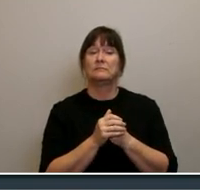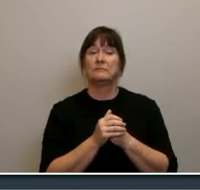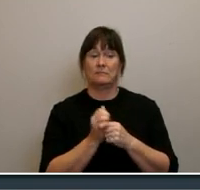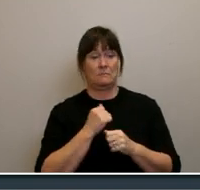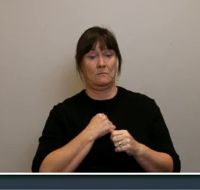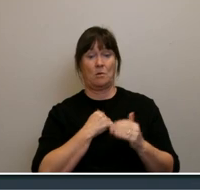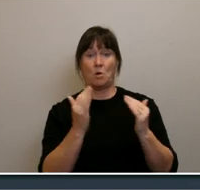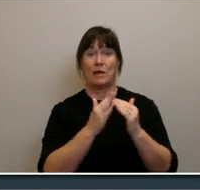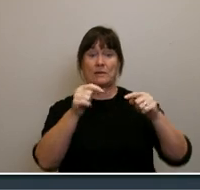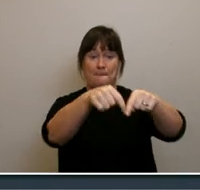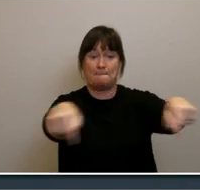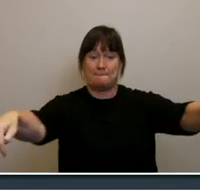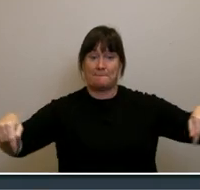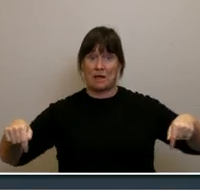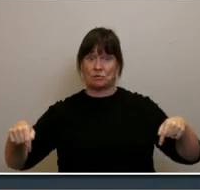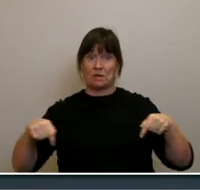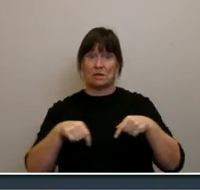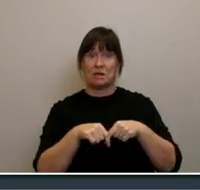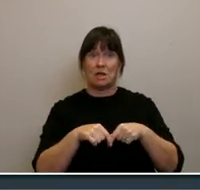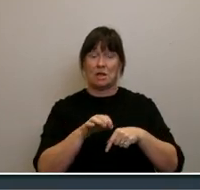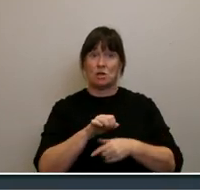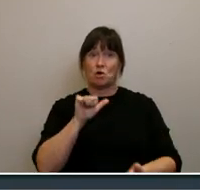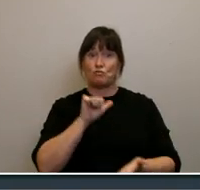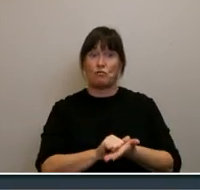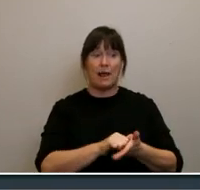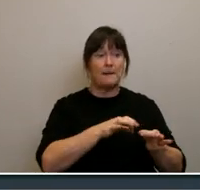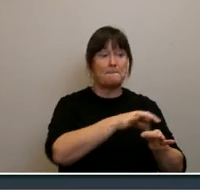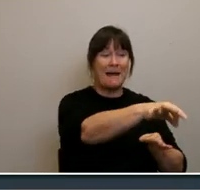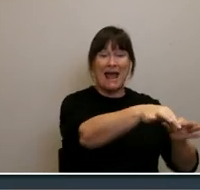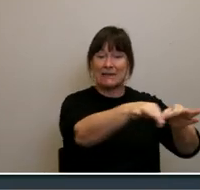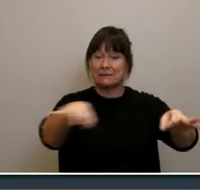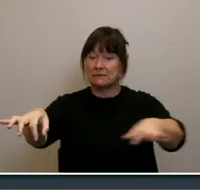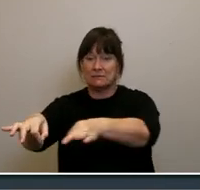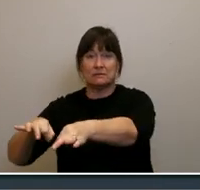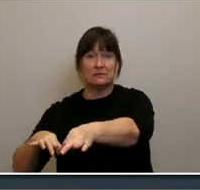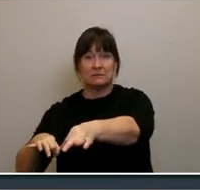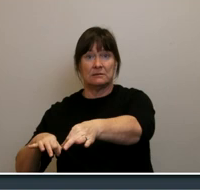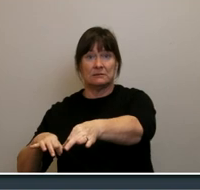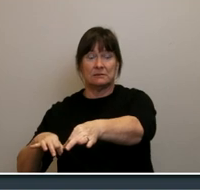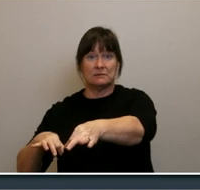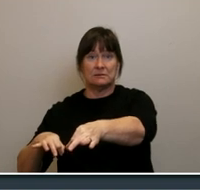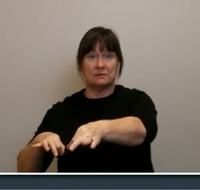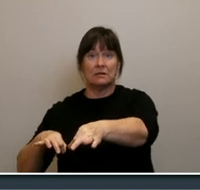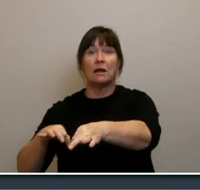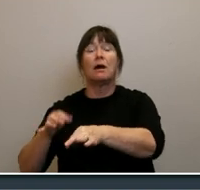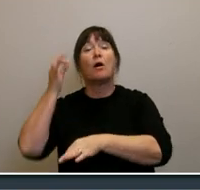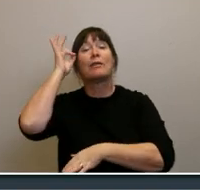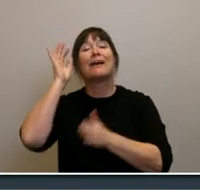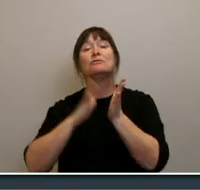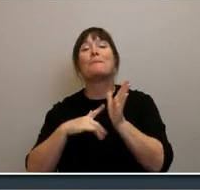my own house boundaries are not correctly marked on the city council map